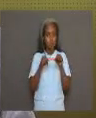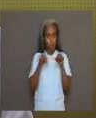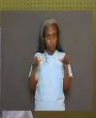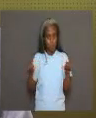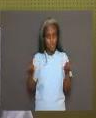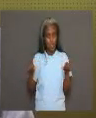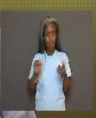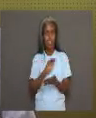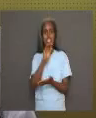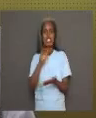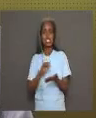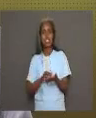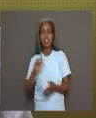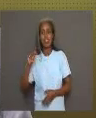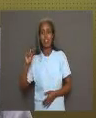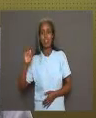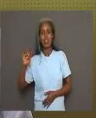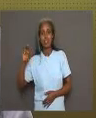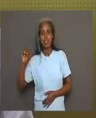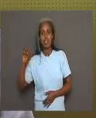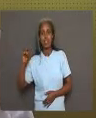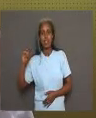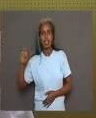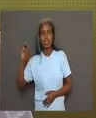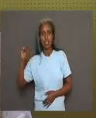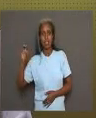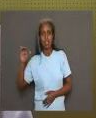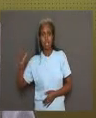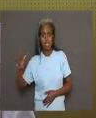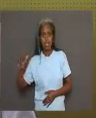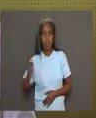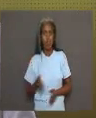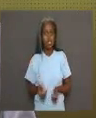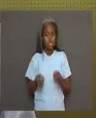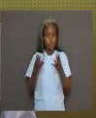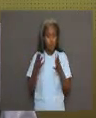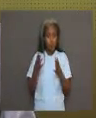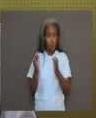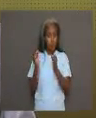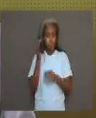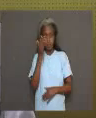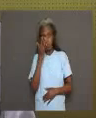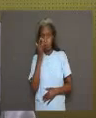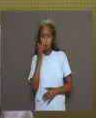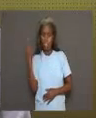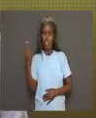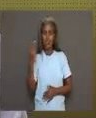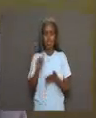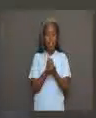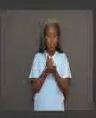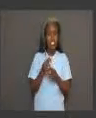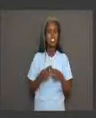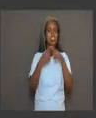of central tendency. The most commonly used averages